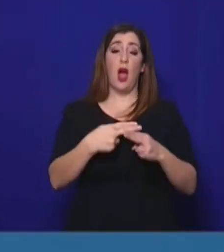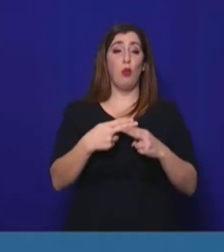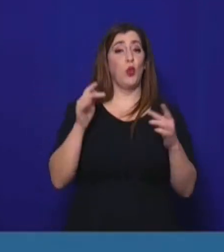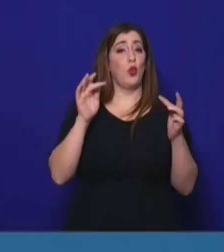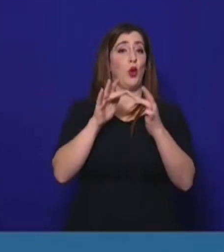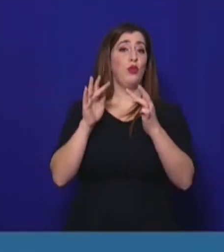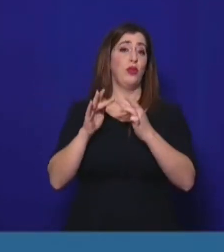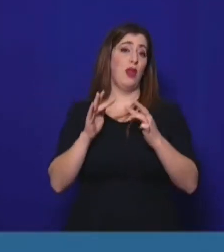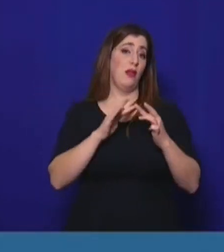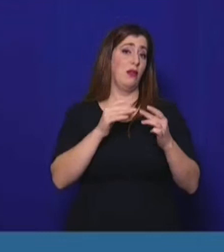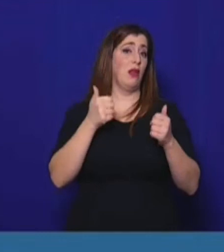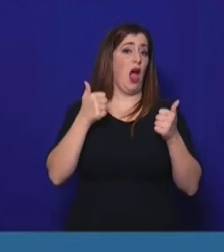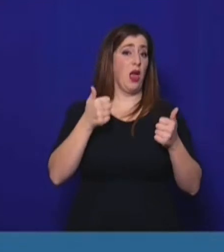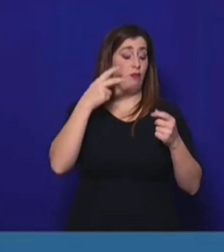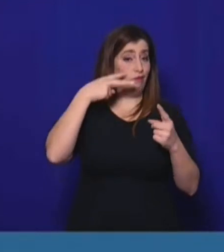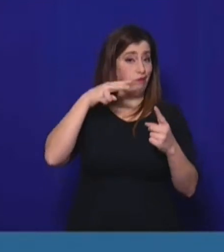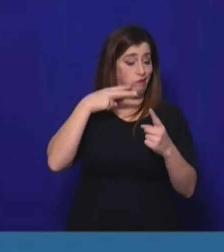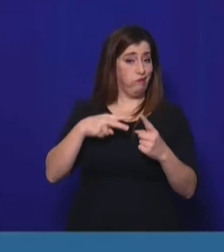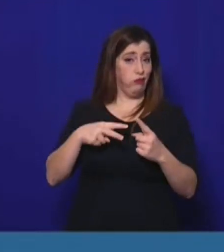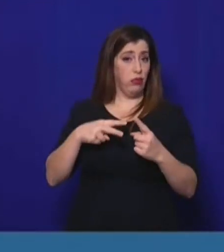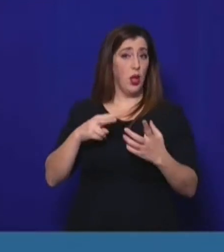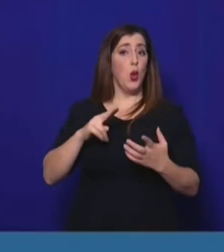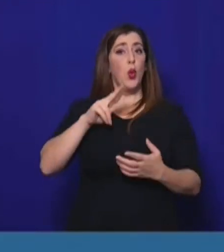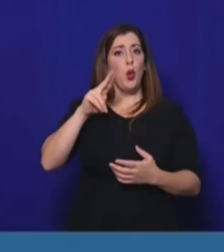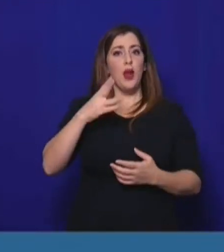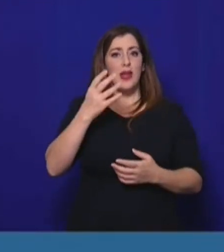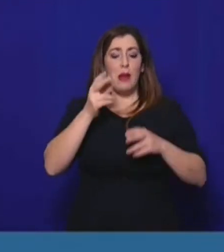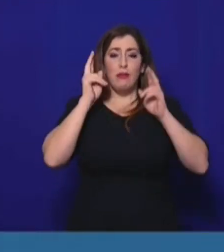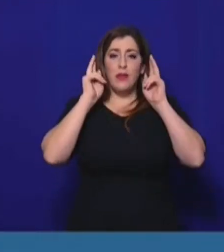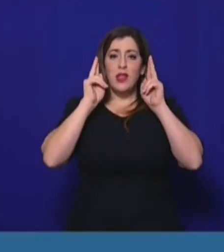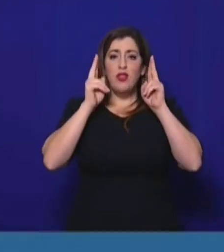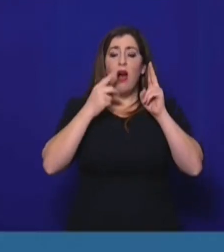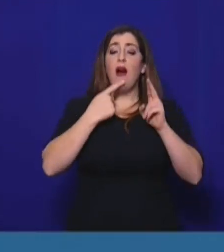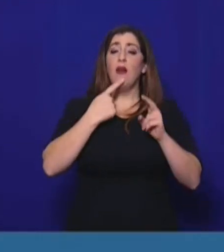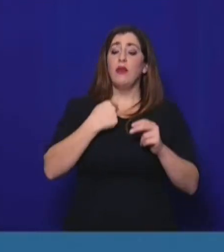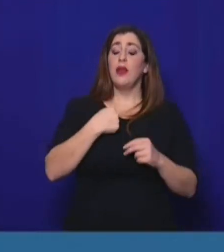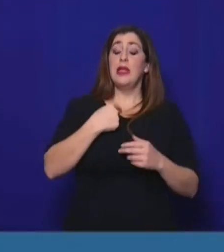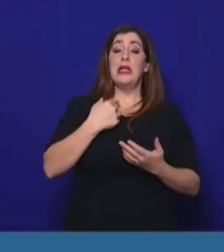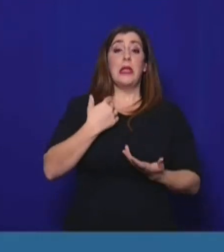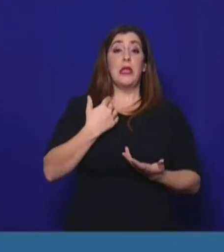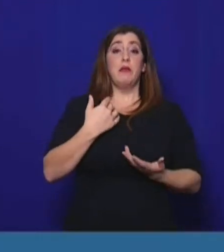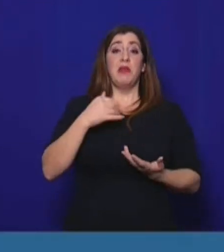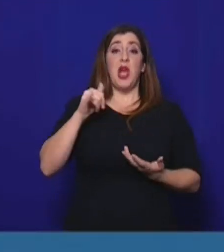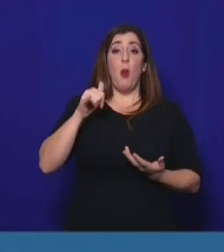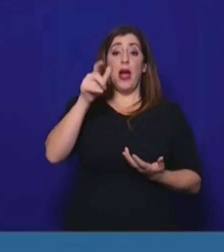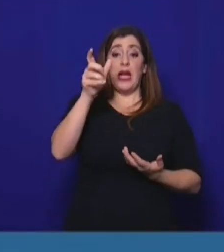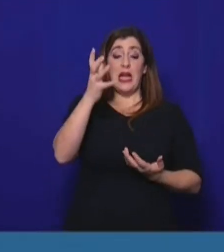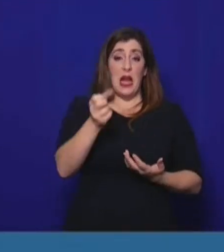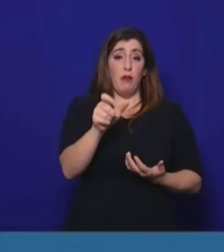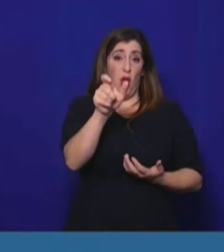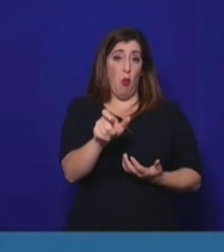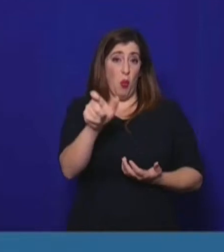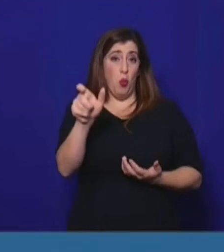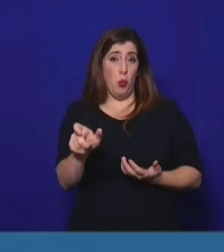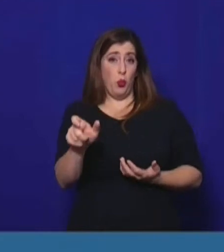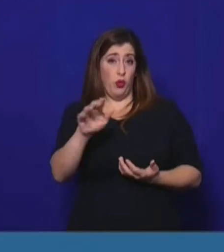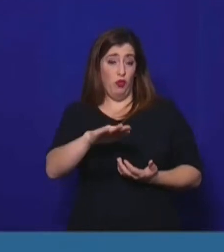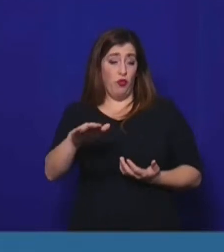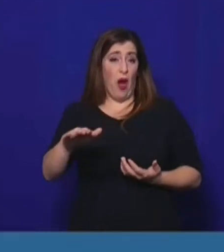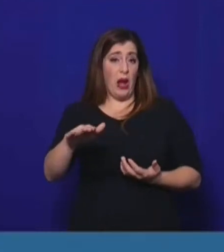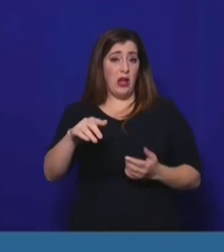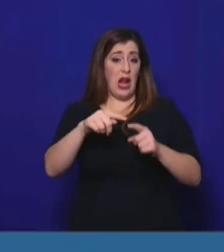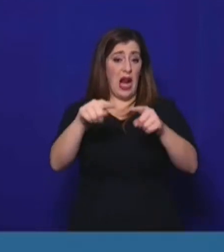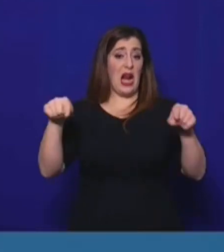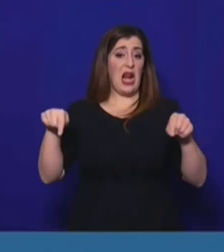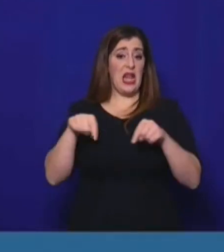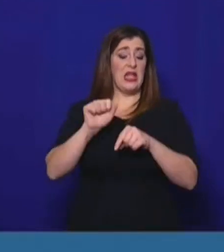ma jkunux informati mill-iskola illi jkollhom xi tfal pożittivi li kienu fil-klassu jkunu